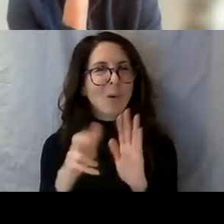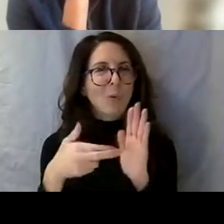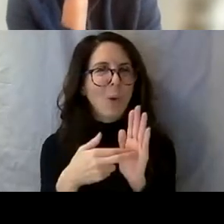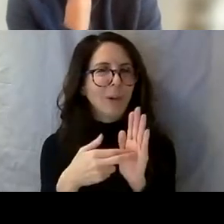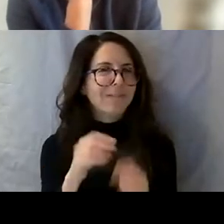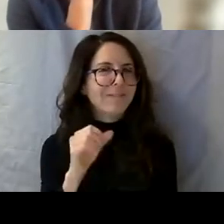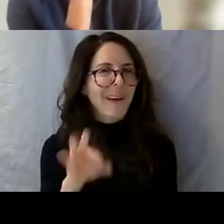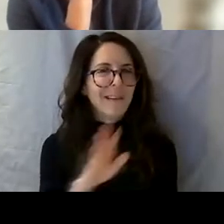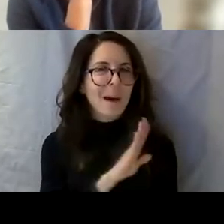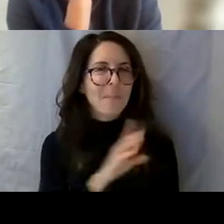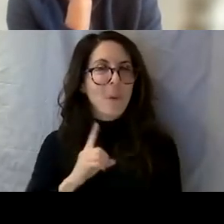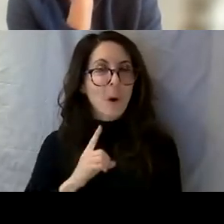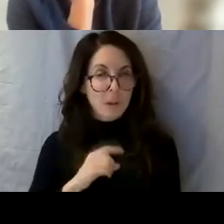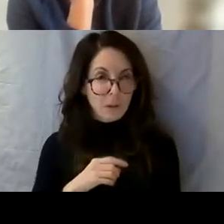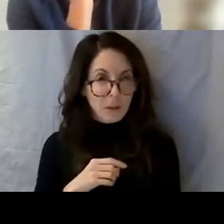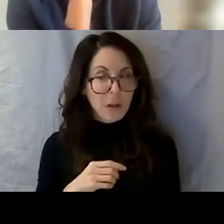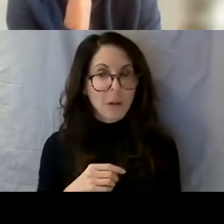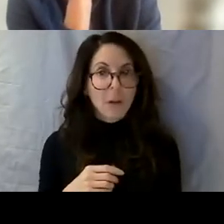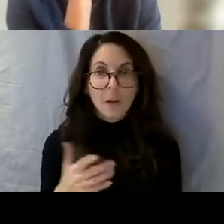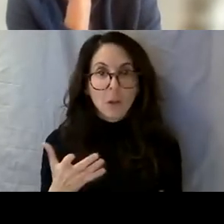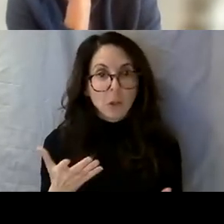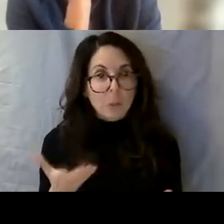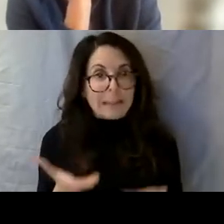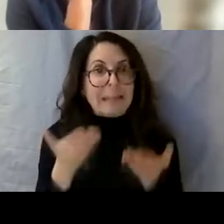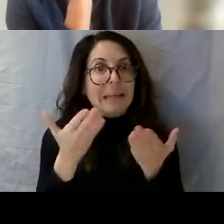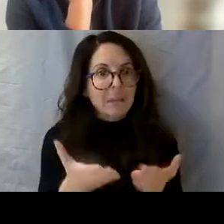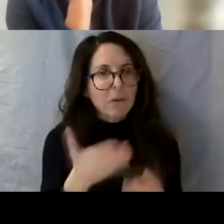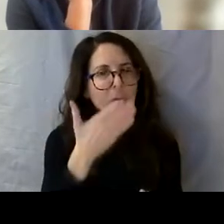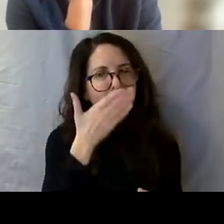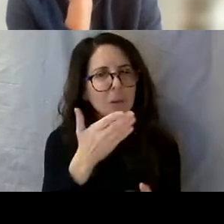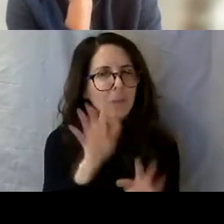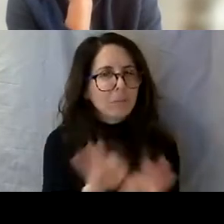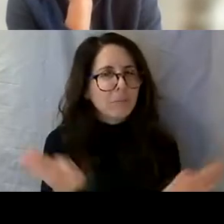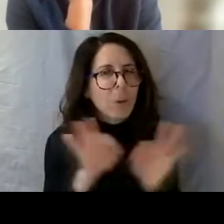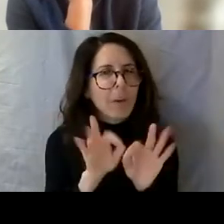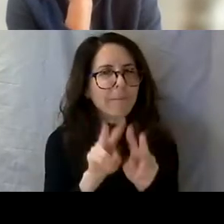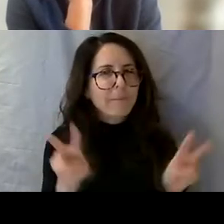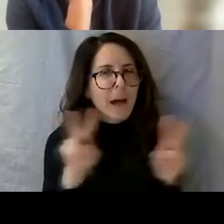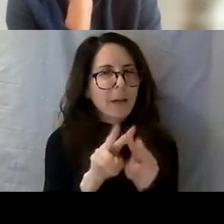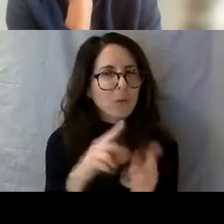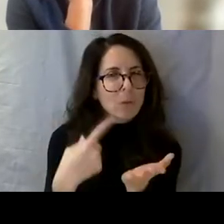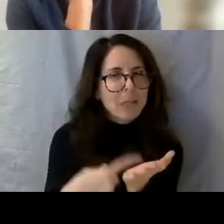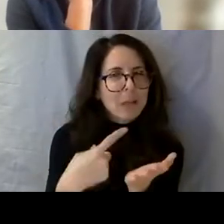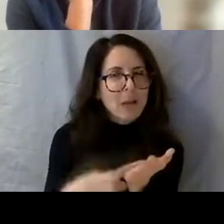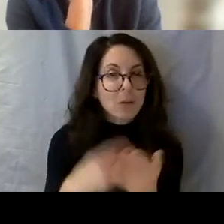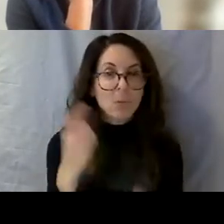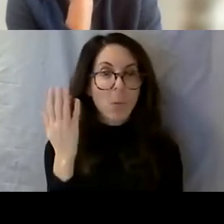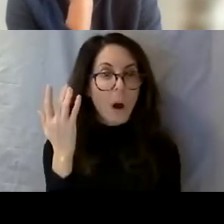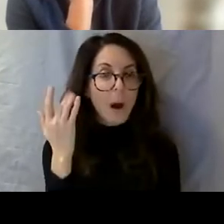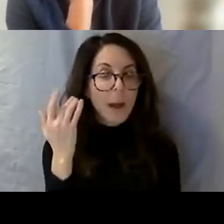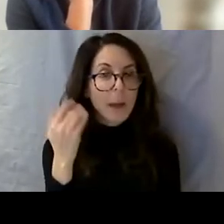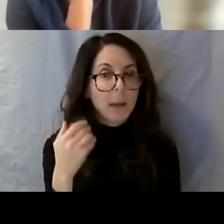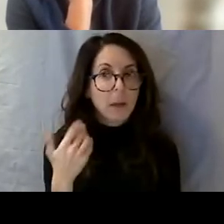in which, as Michael just said, people can bring value to a conversation, because they have these